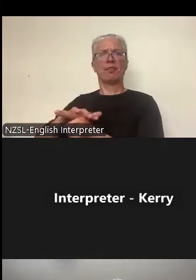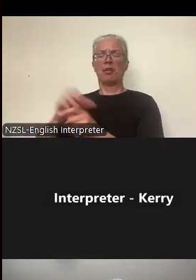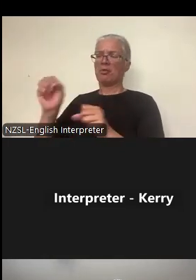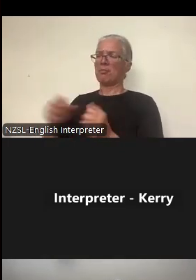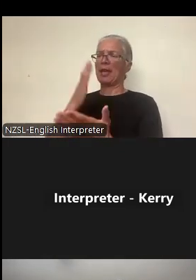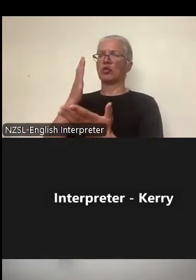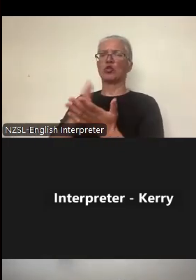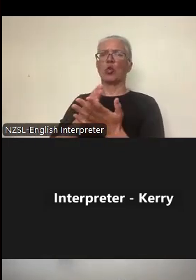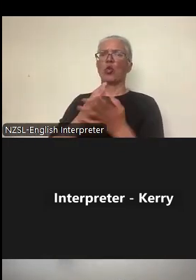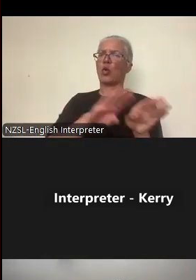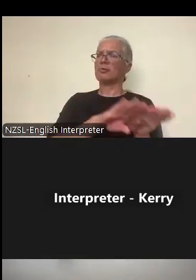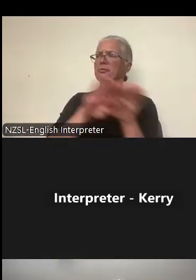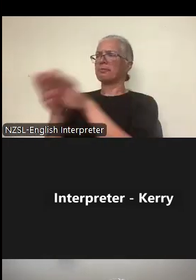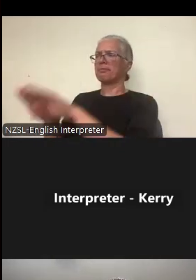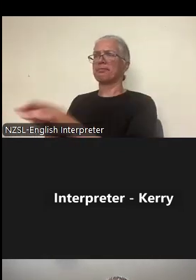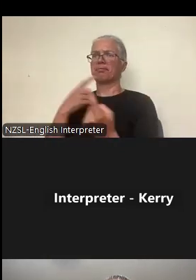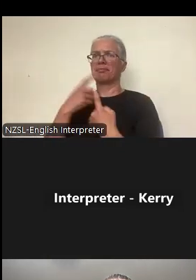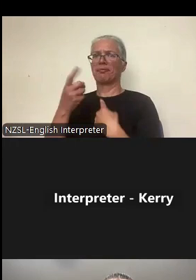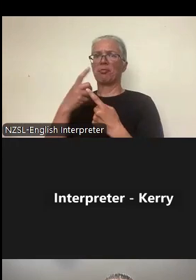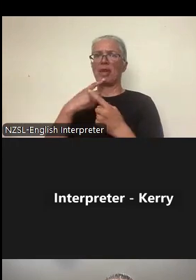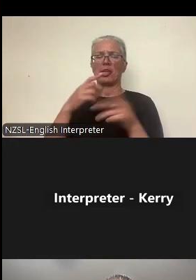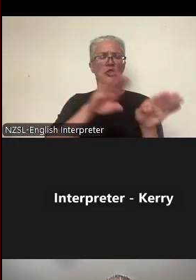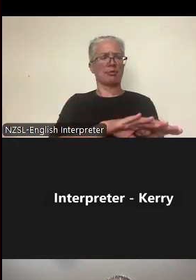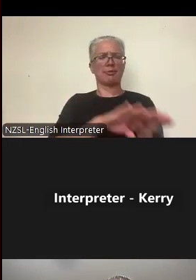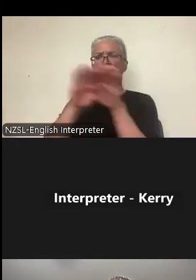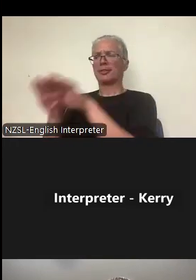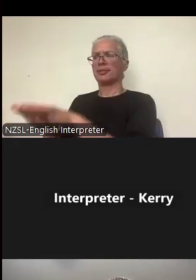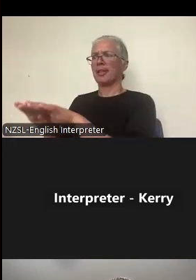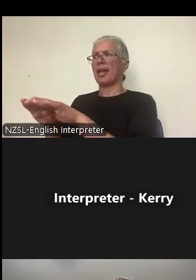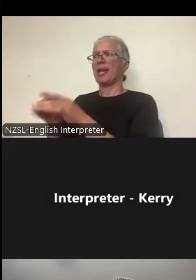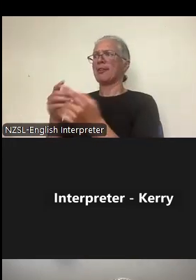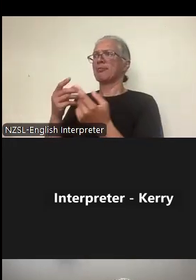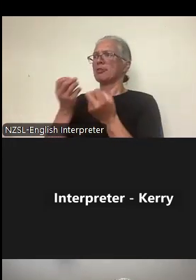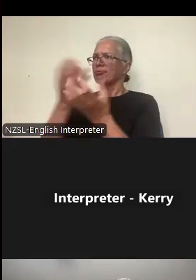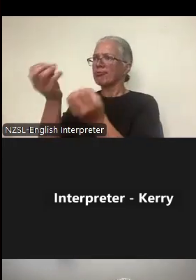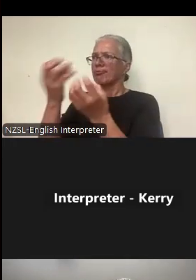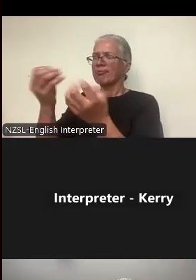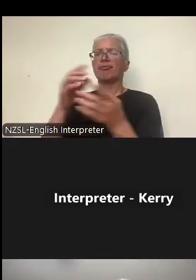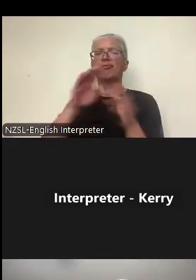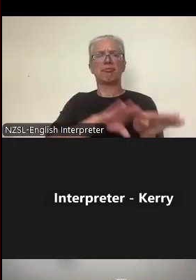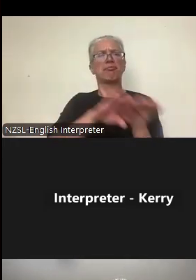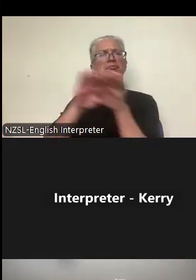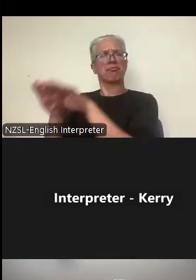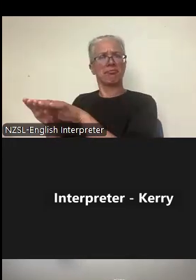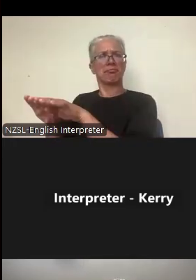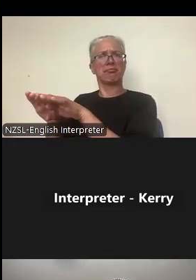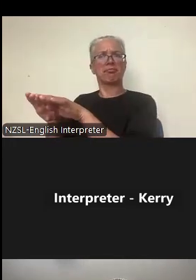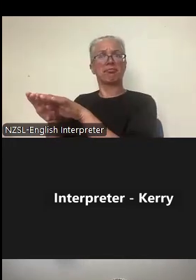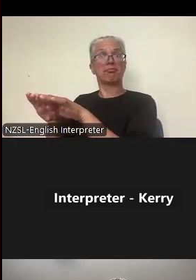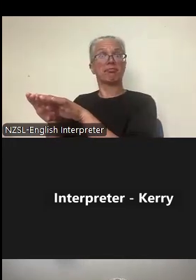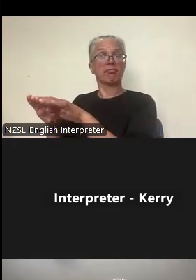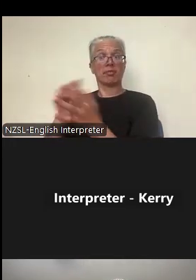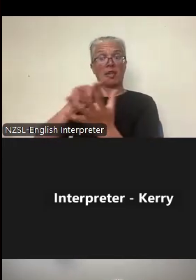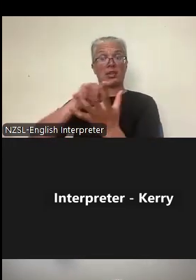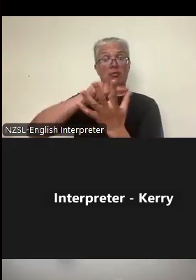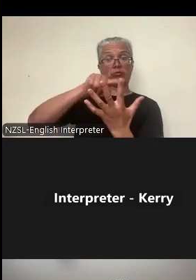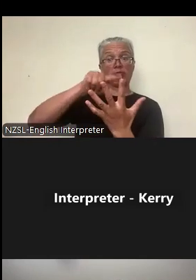consistent and making sure the important aspects of the school is running well. So all 5 of these are